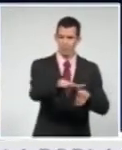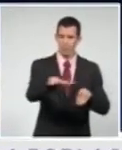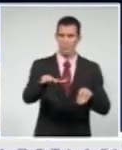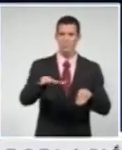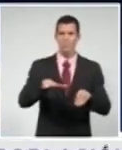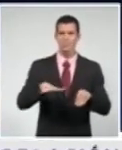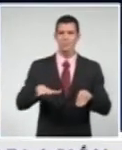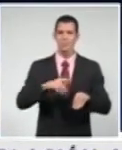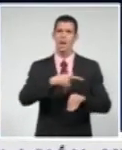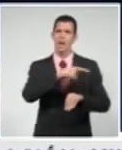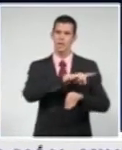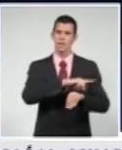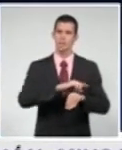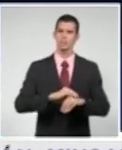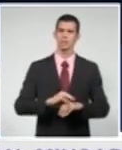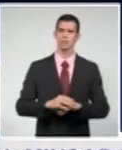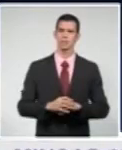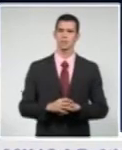Marianao, and Cerro.